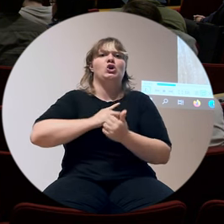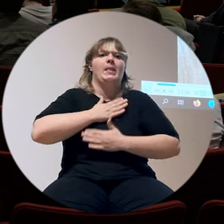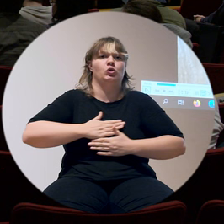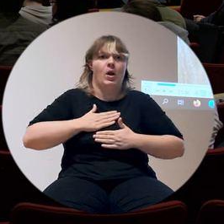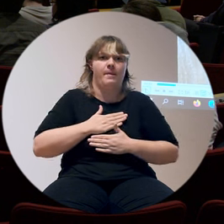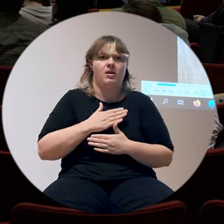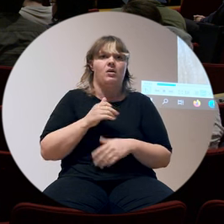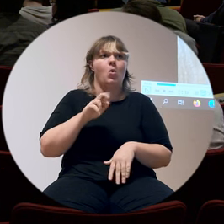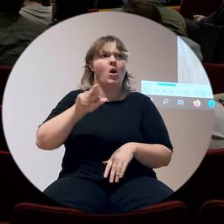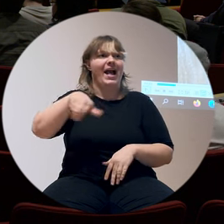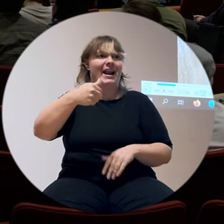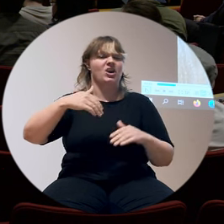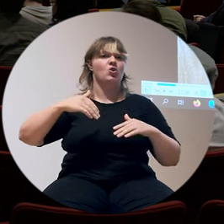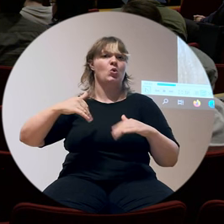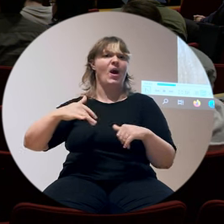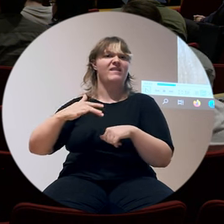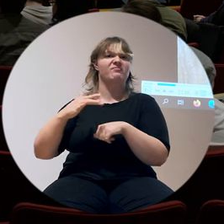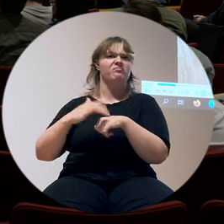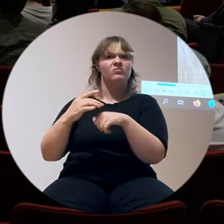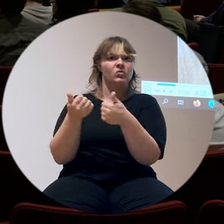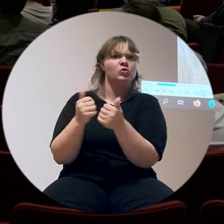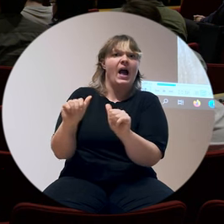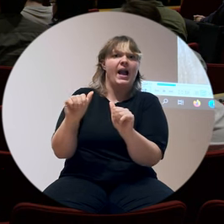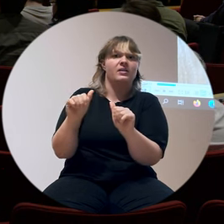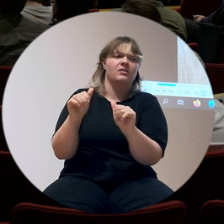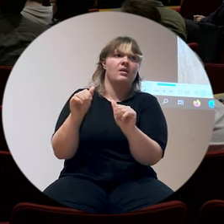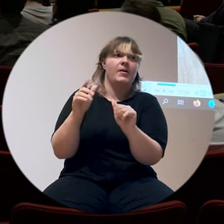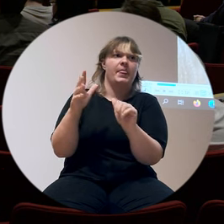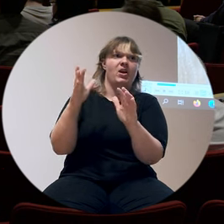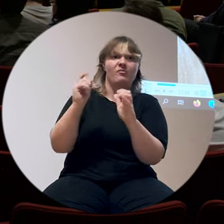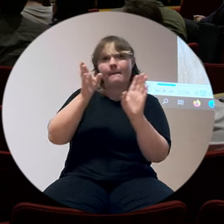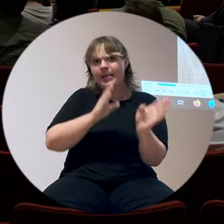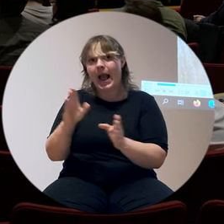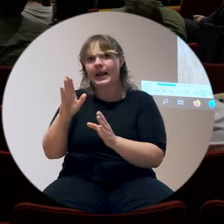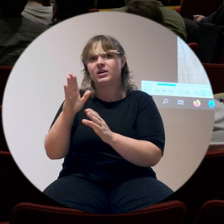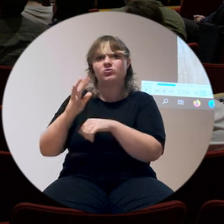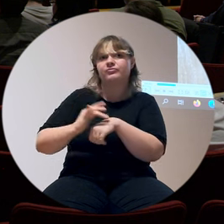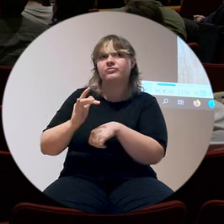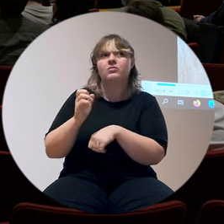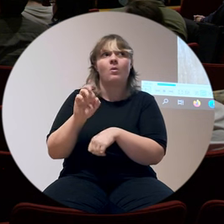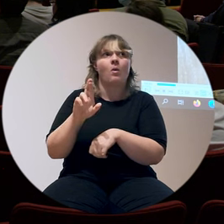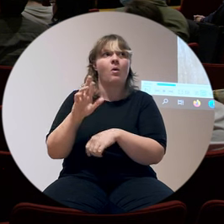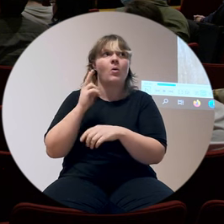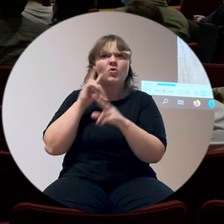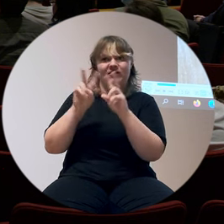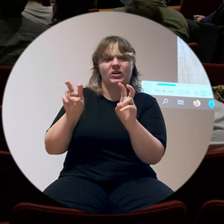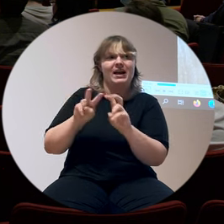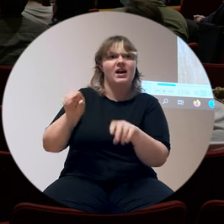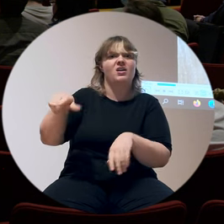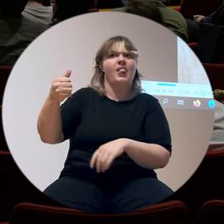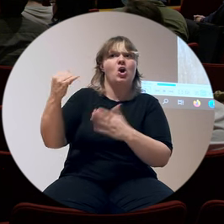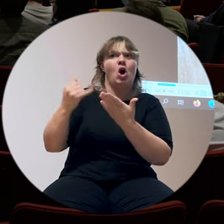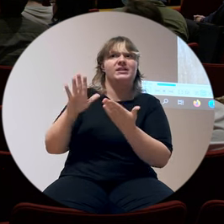Or are there any that you haven't yet explored that you've been planning or you've looked at in other